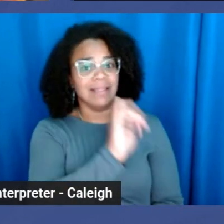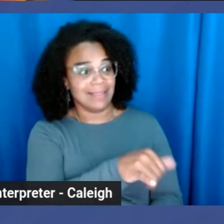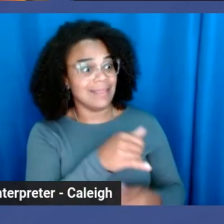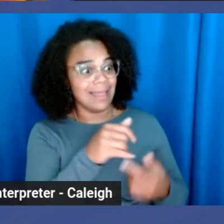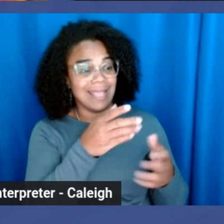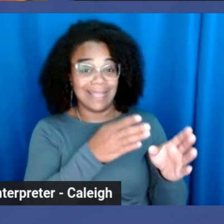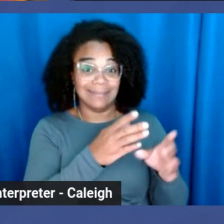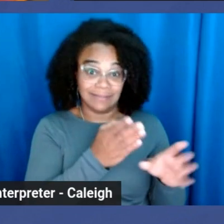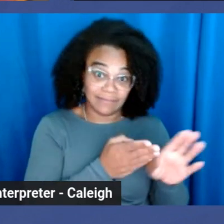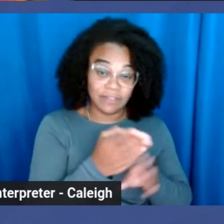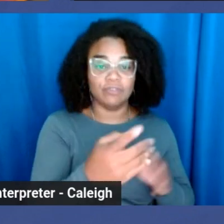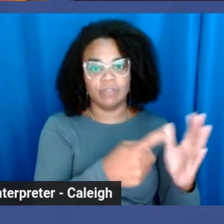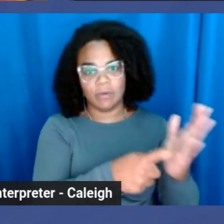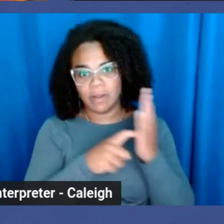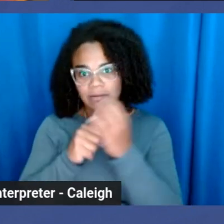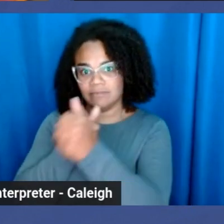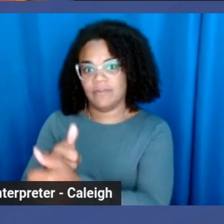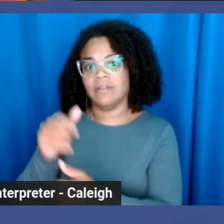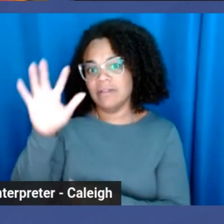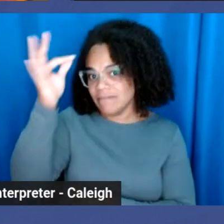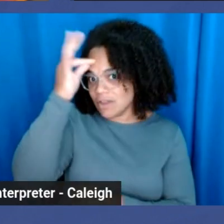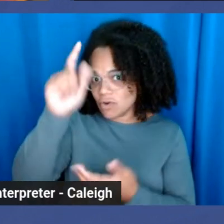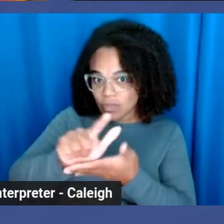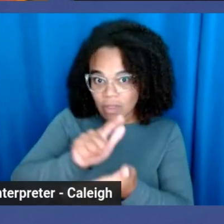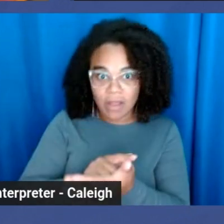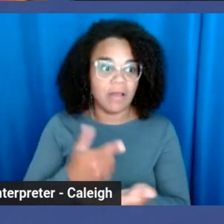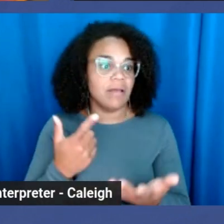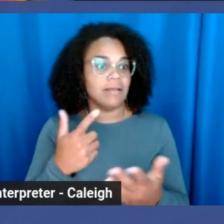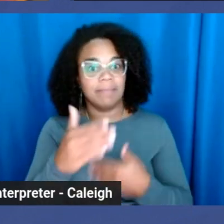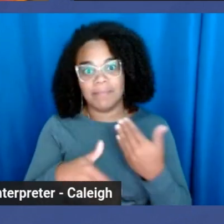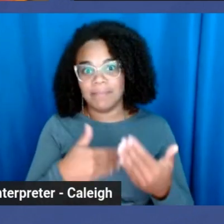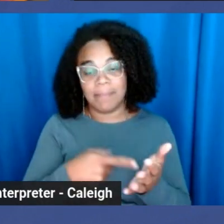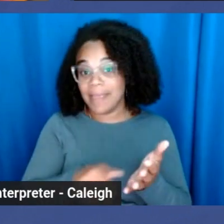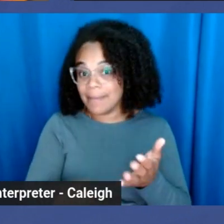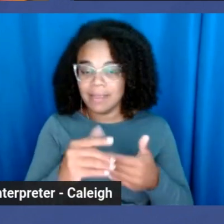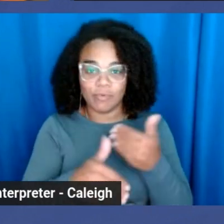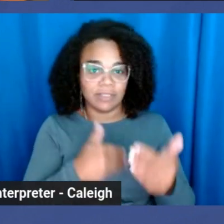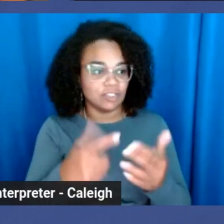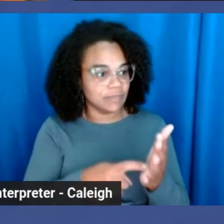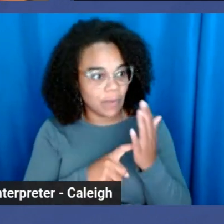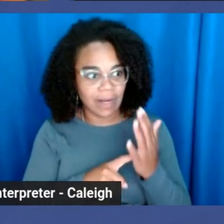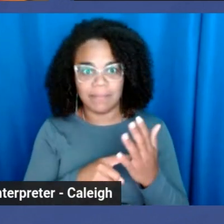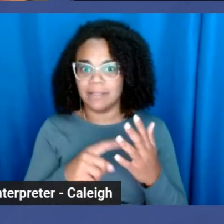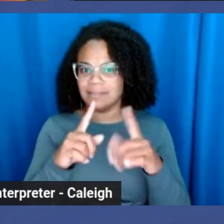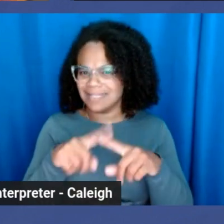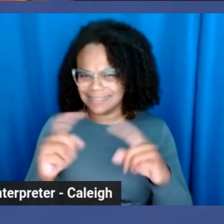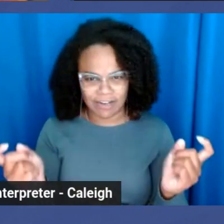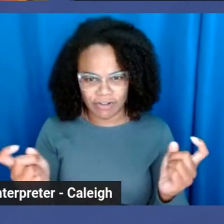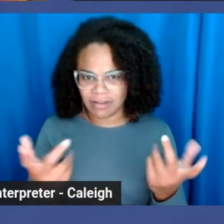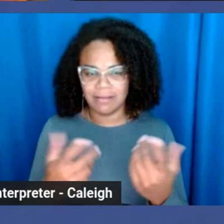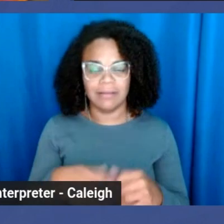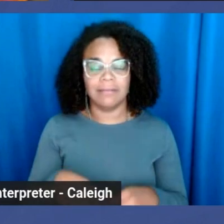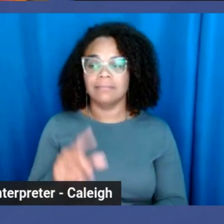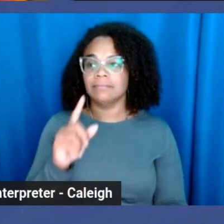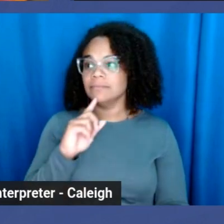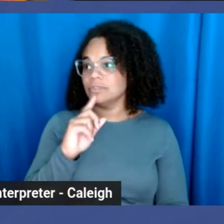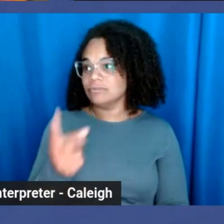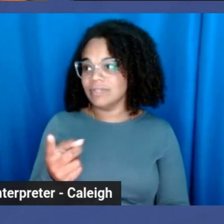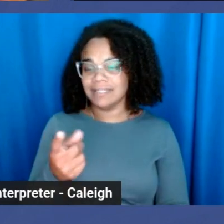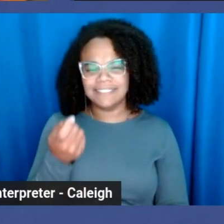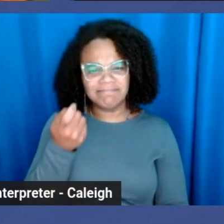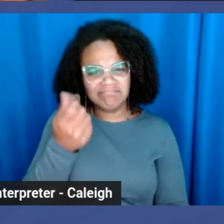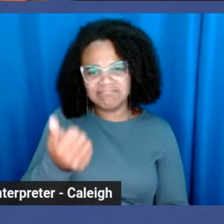with federal laws and regulations and payment processor requirements, et cetera. So it's very